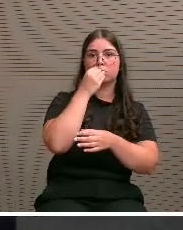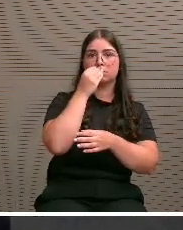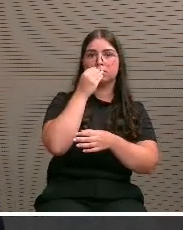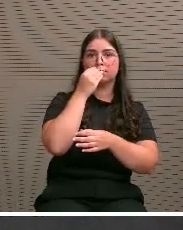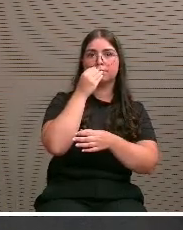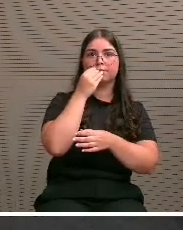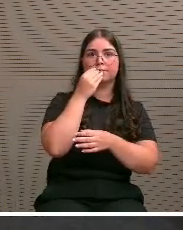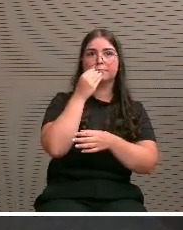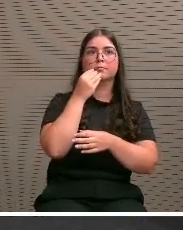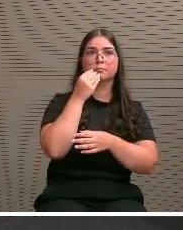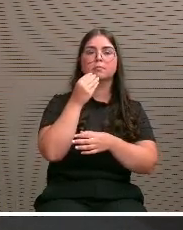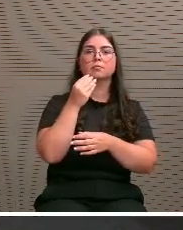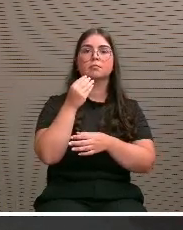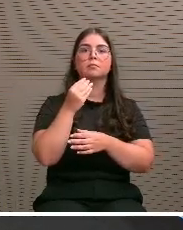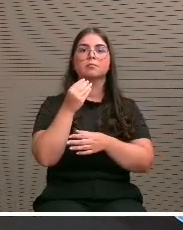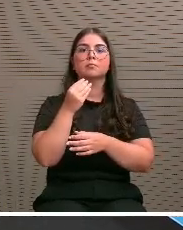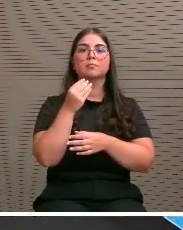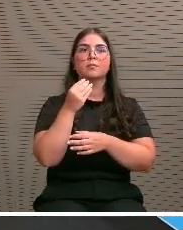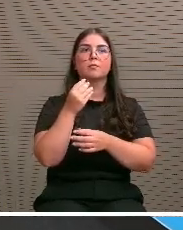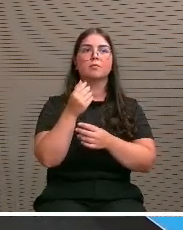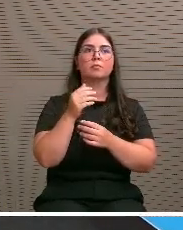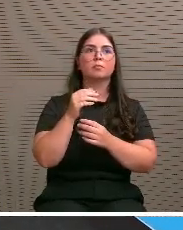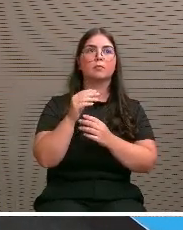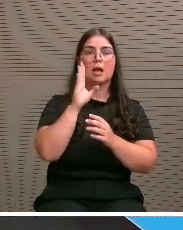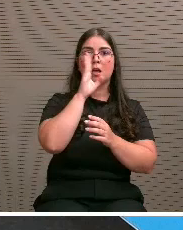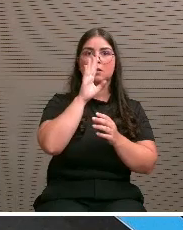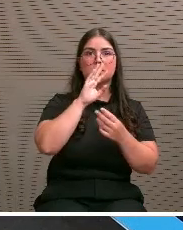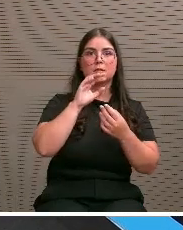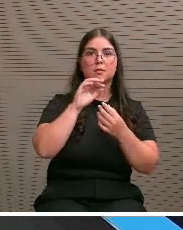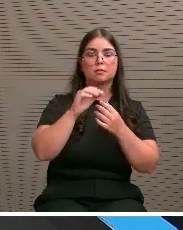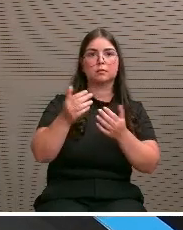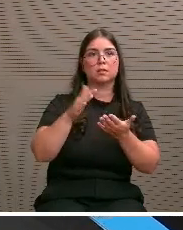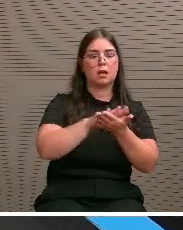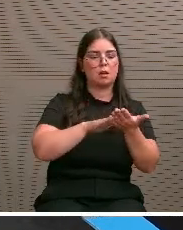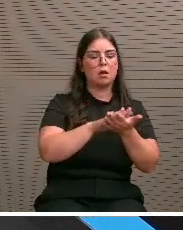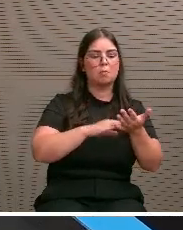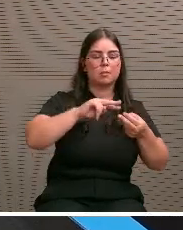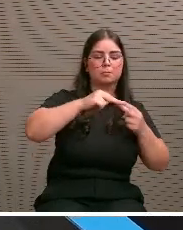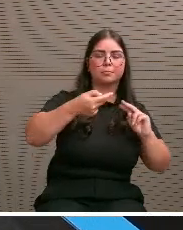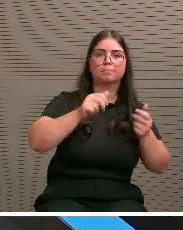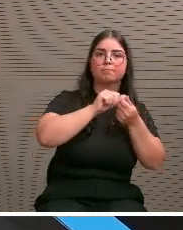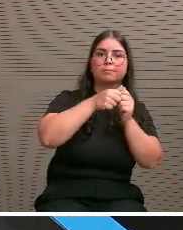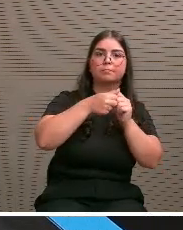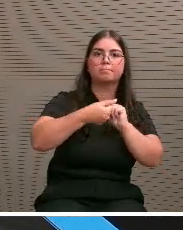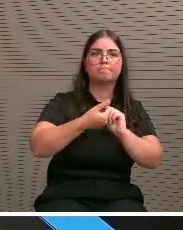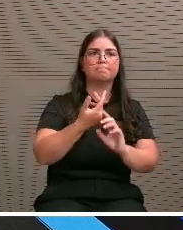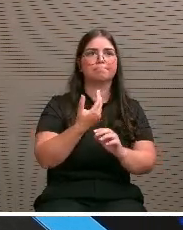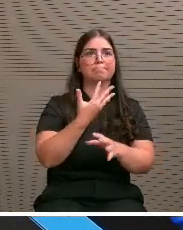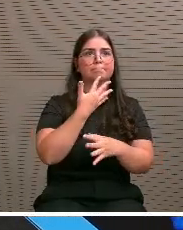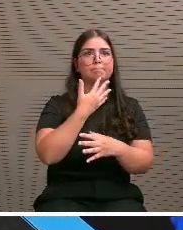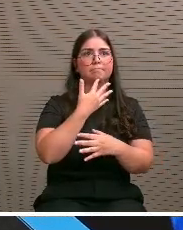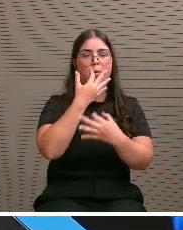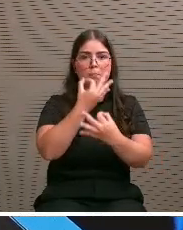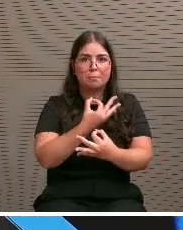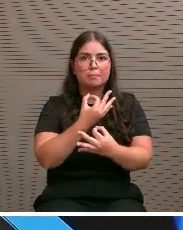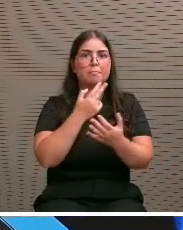it comes from a genetically modified organism, it's okay. It's genuine material. Bear that in mind for those of you who are